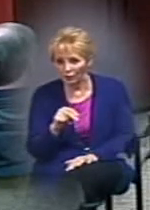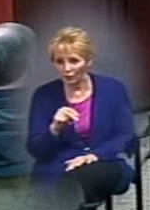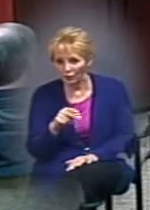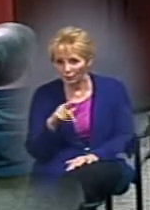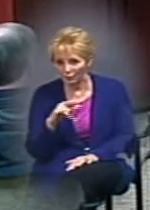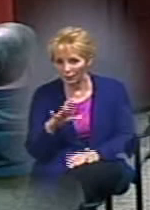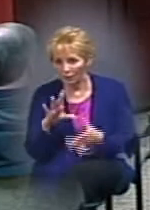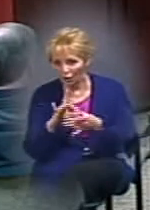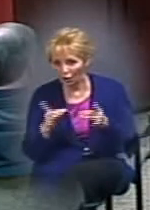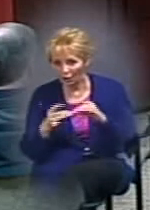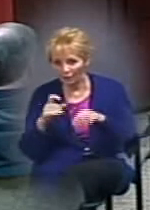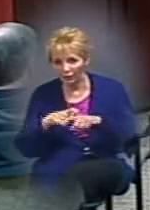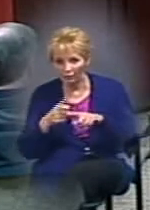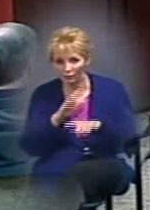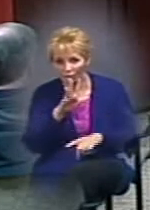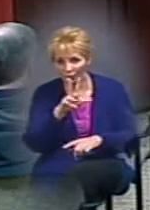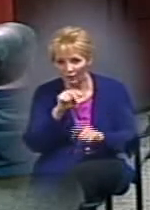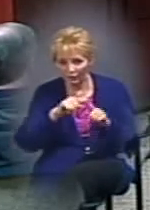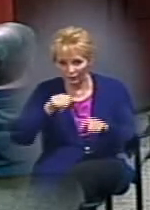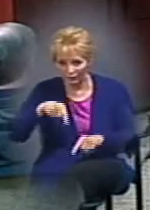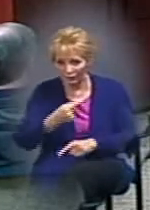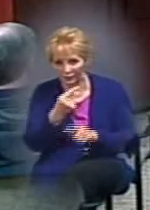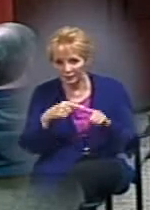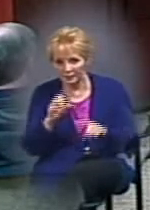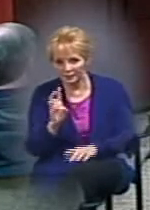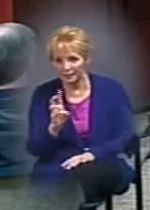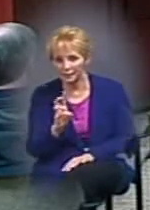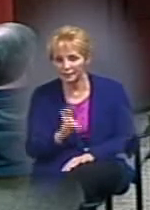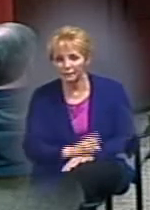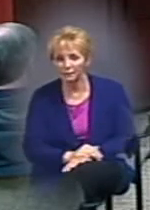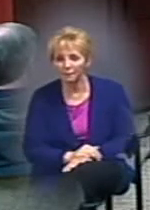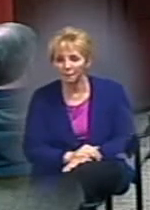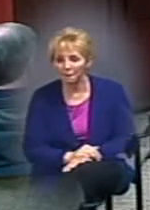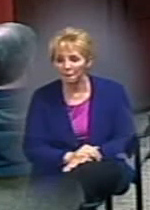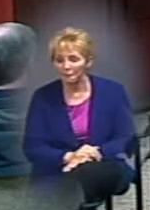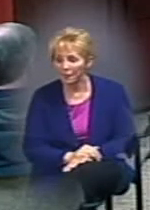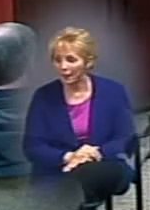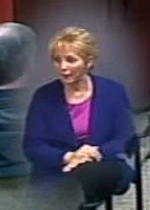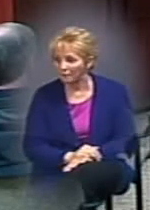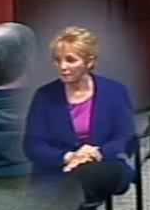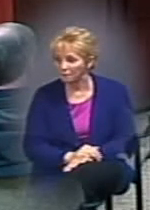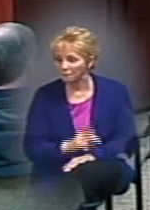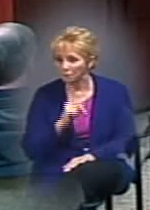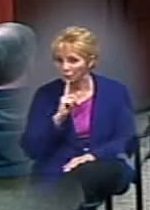public comment time will be from 5:30 to 6. True?